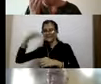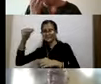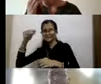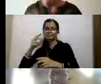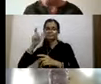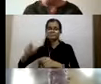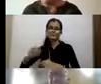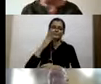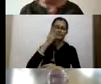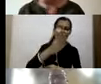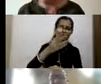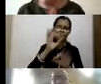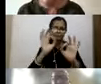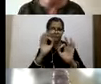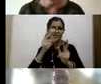parches as well?